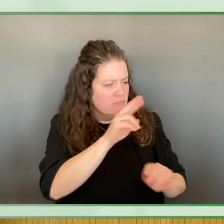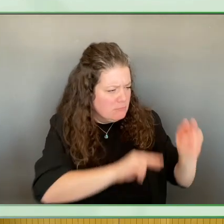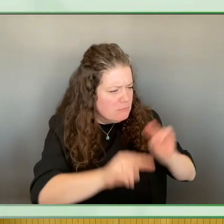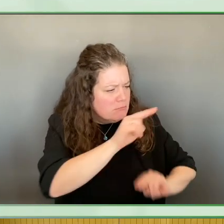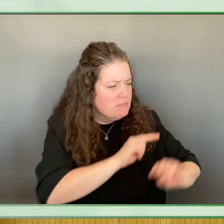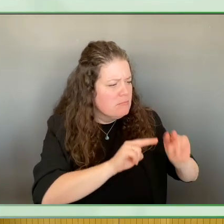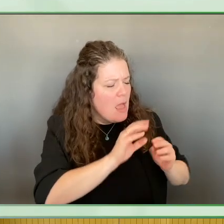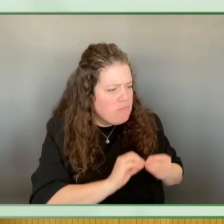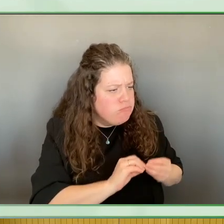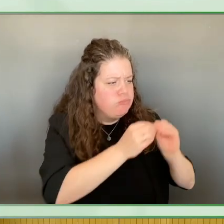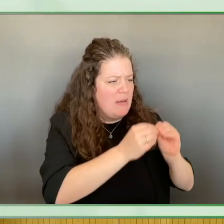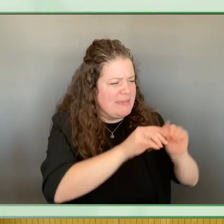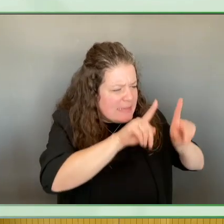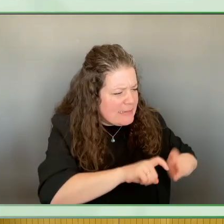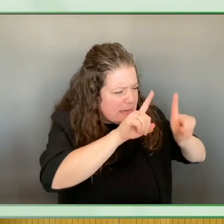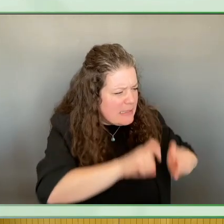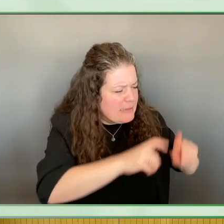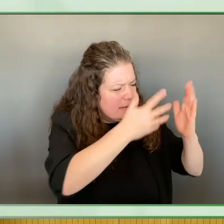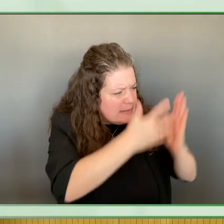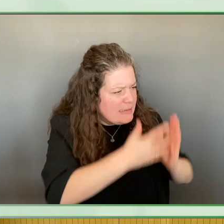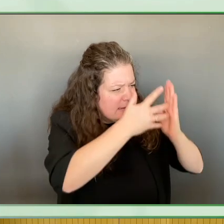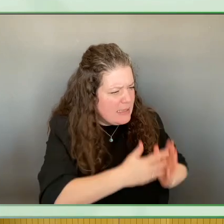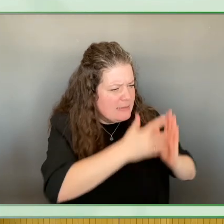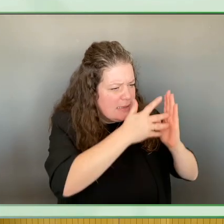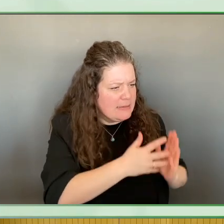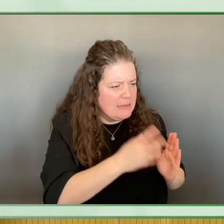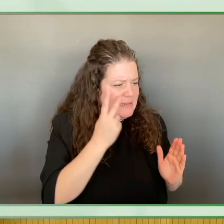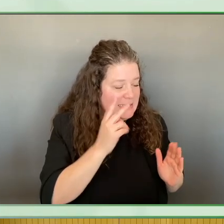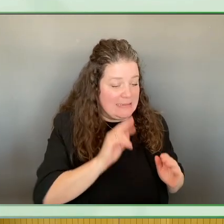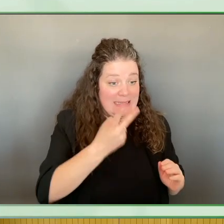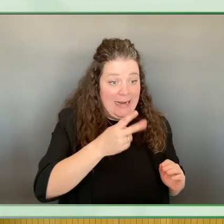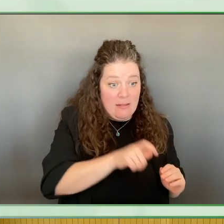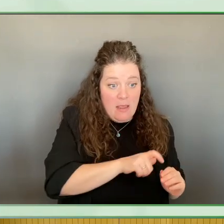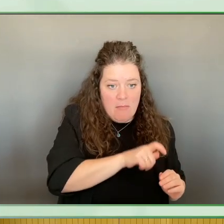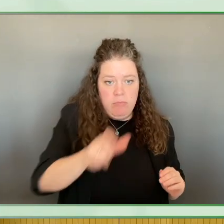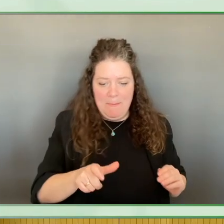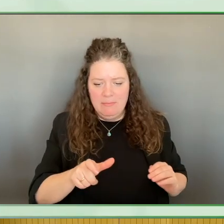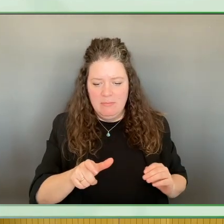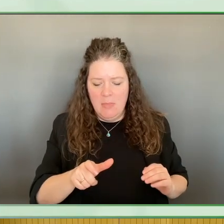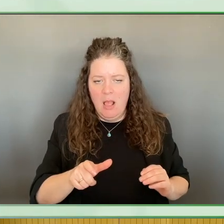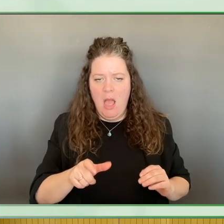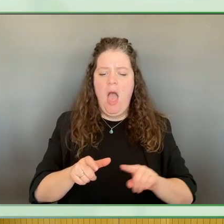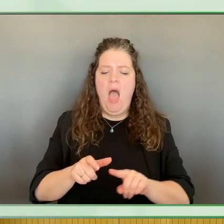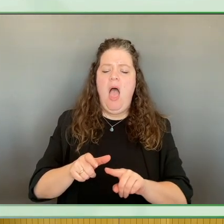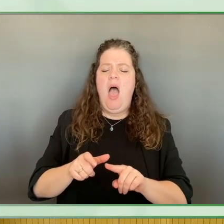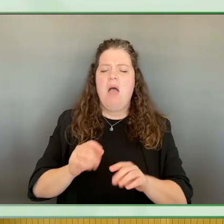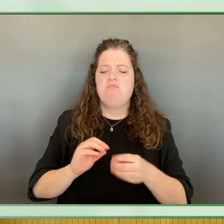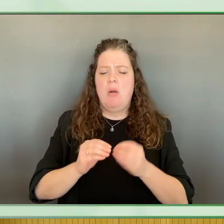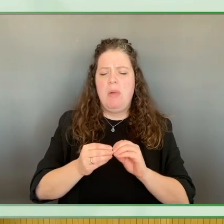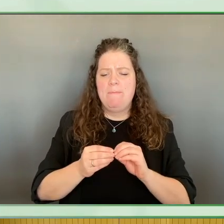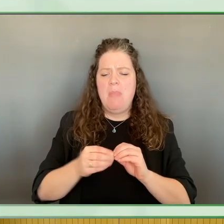and all of that, and if things start failing at that point, it's a costlier process when you have to go back all the way and start from square one.